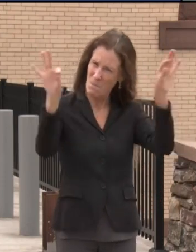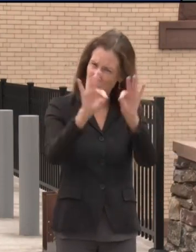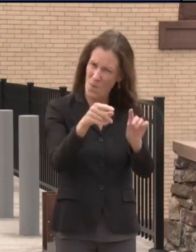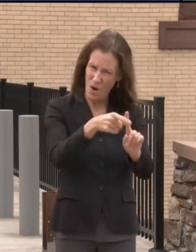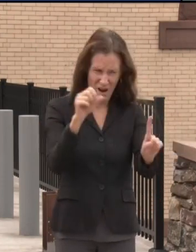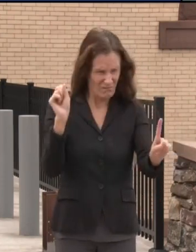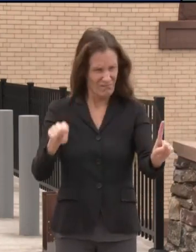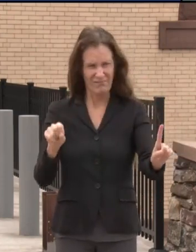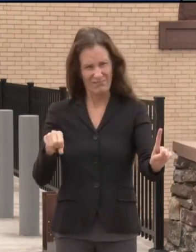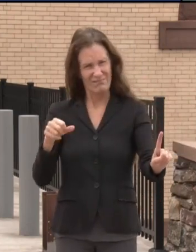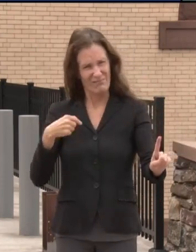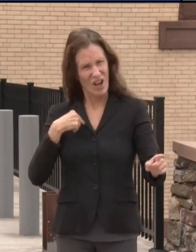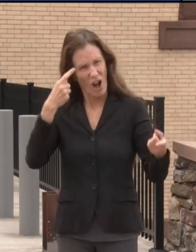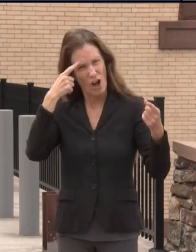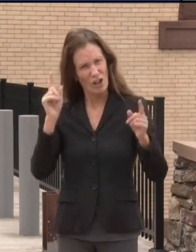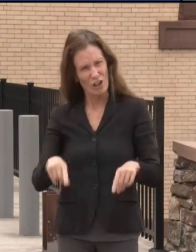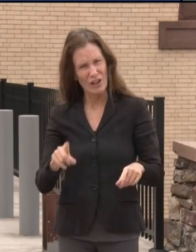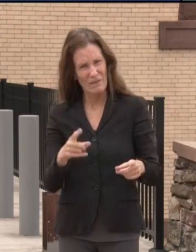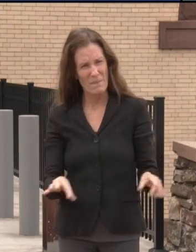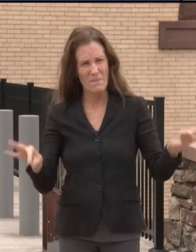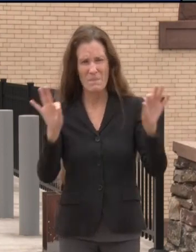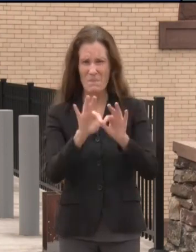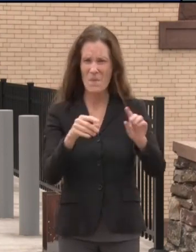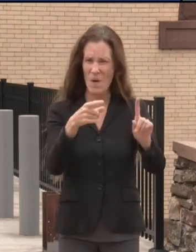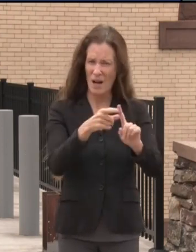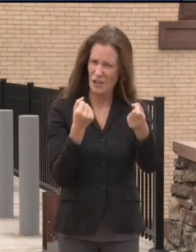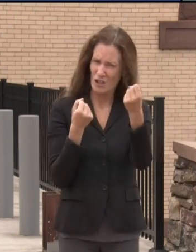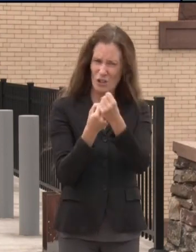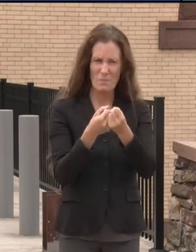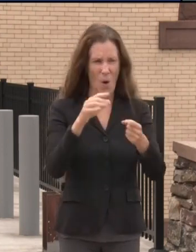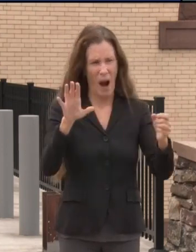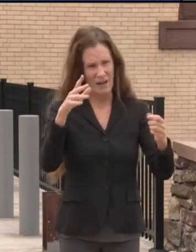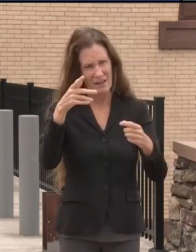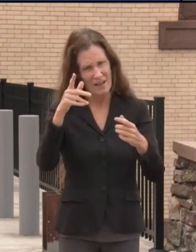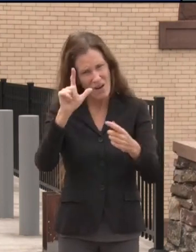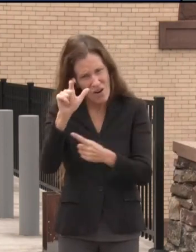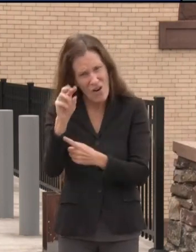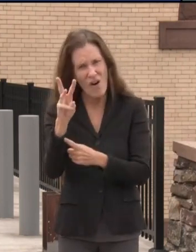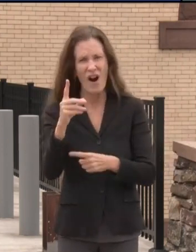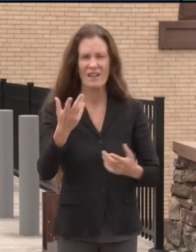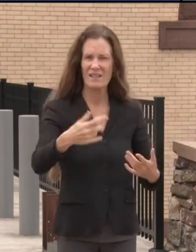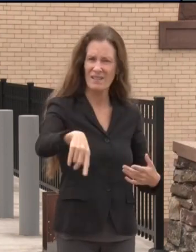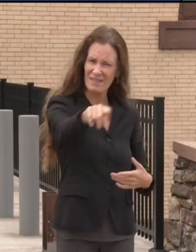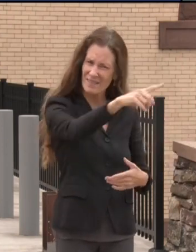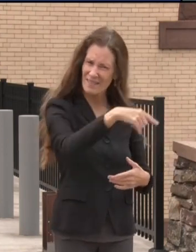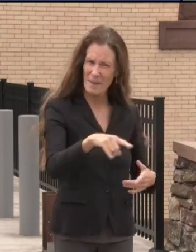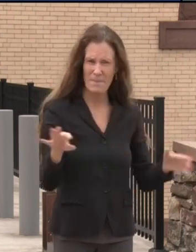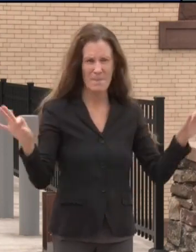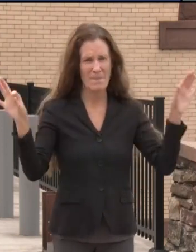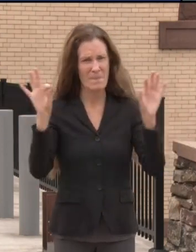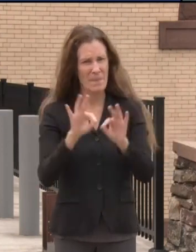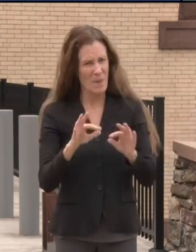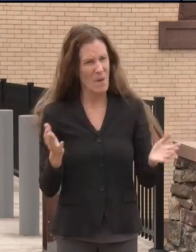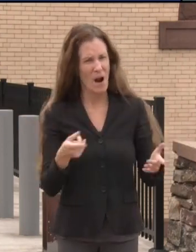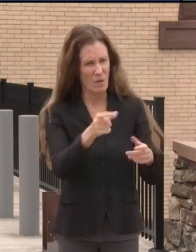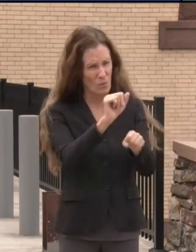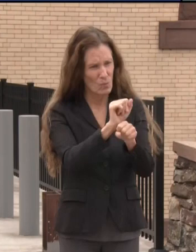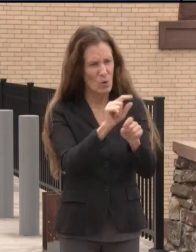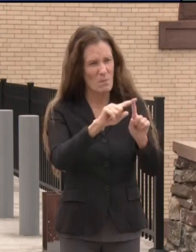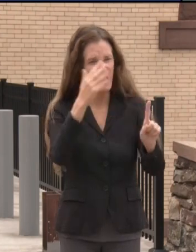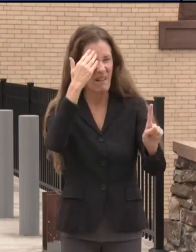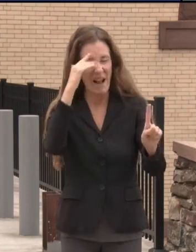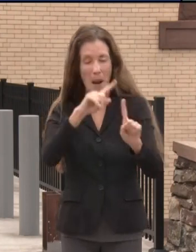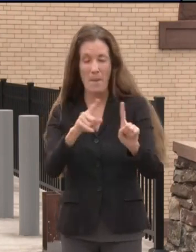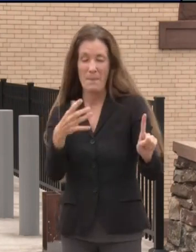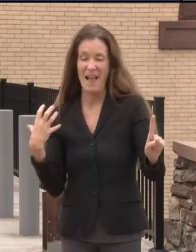by public policy. You can't tell a worker that they are essential and then tell them that their health is irrelevant. Our